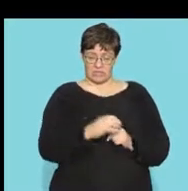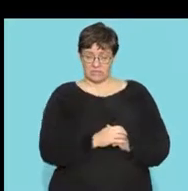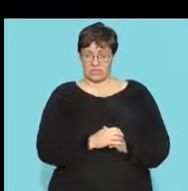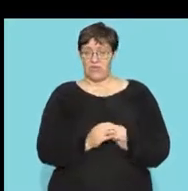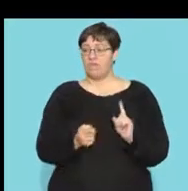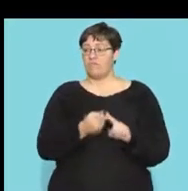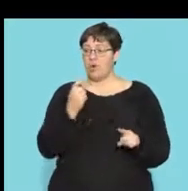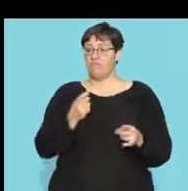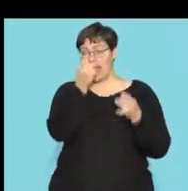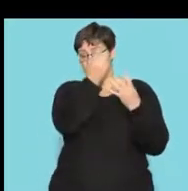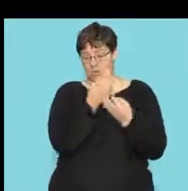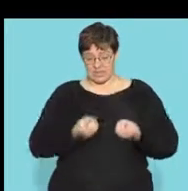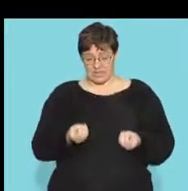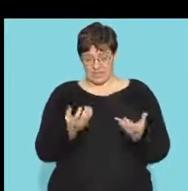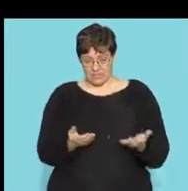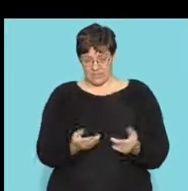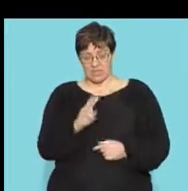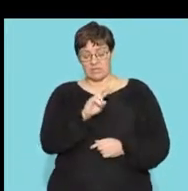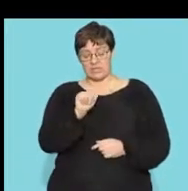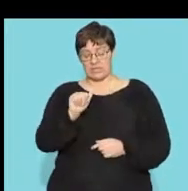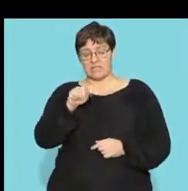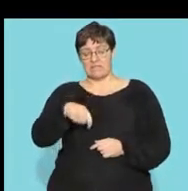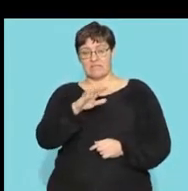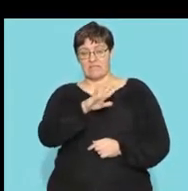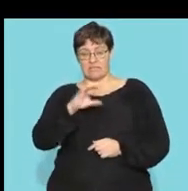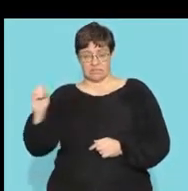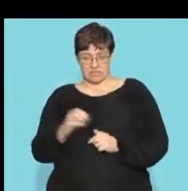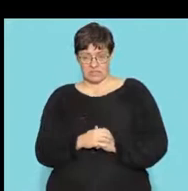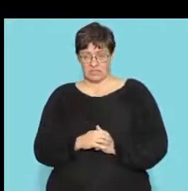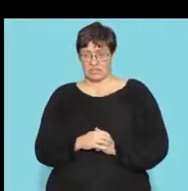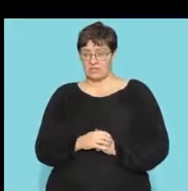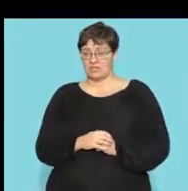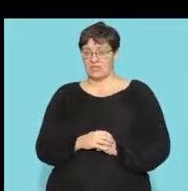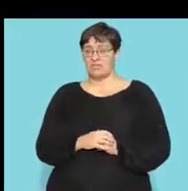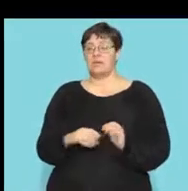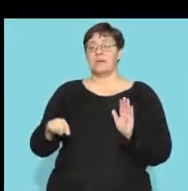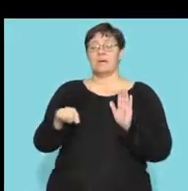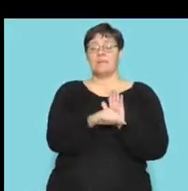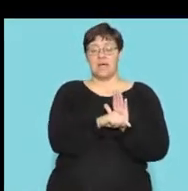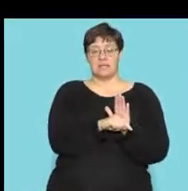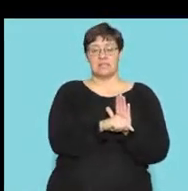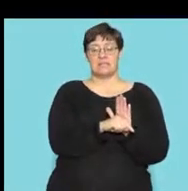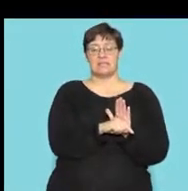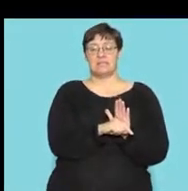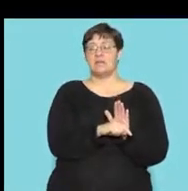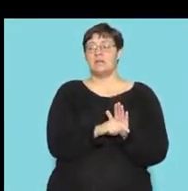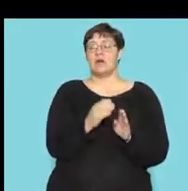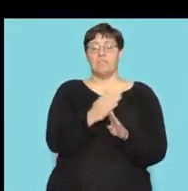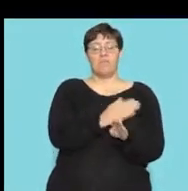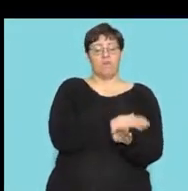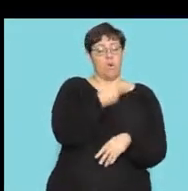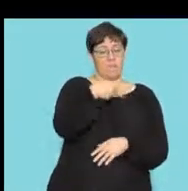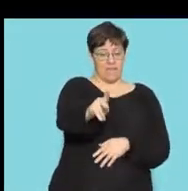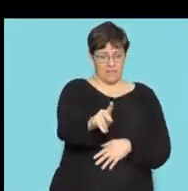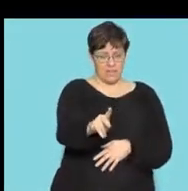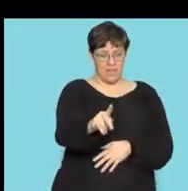given information, 26,500. There we go. Minus the prepayment. Why? Because